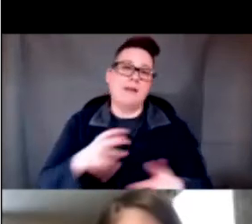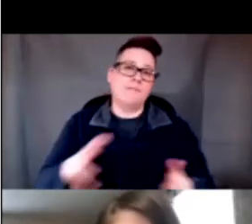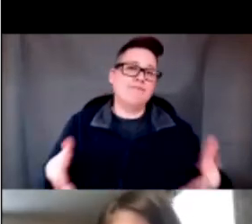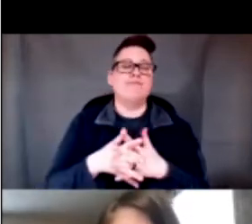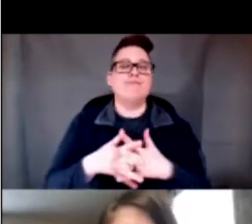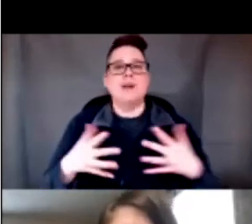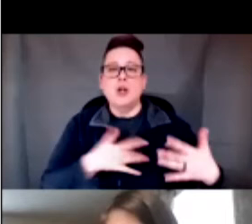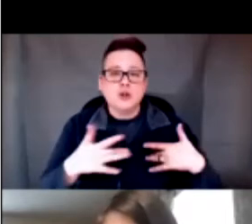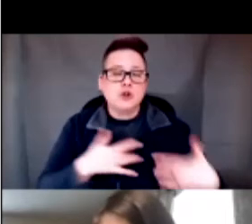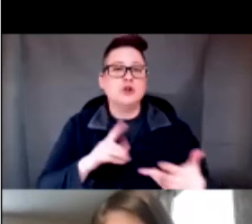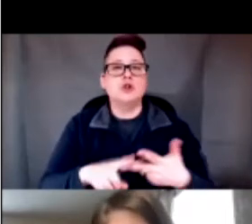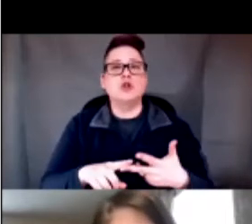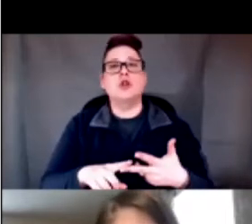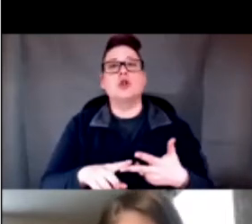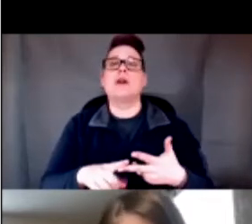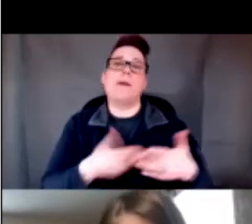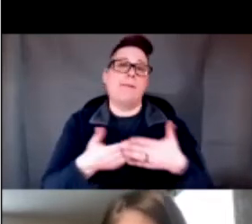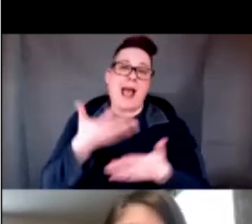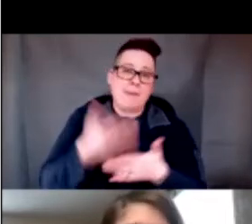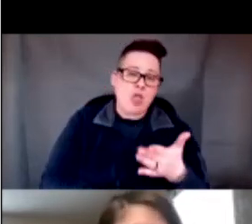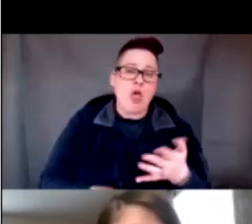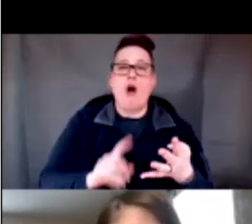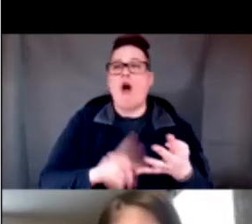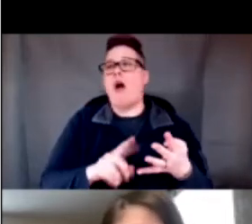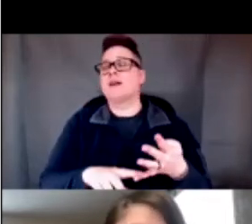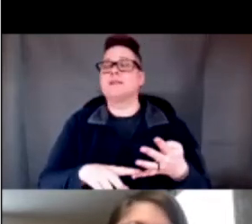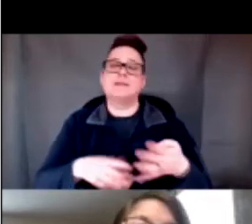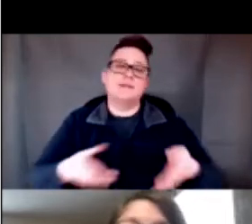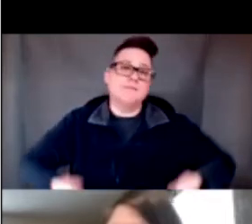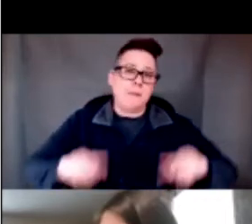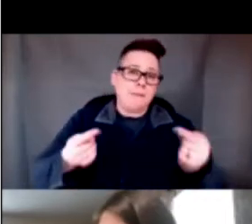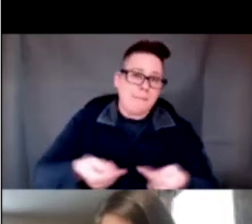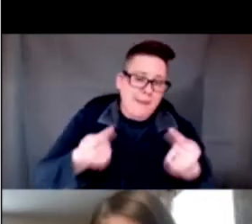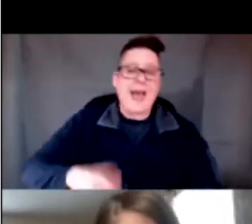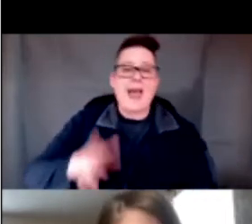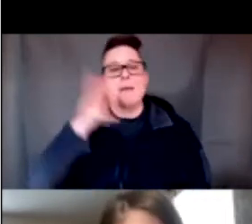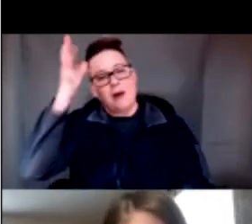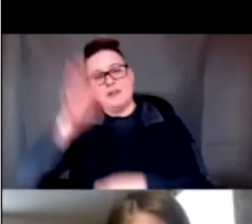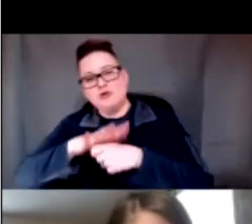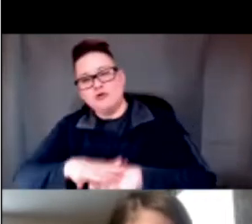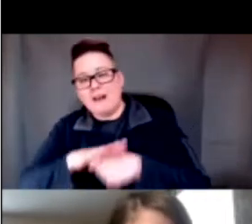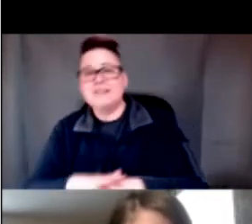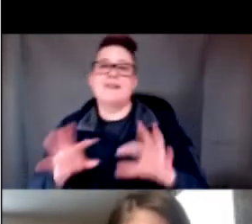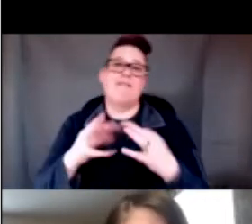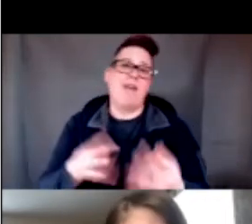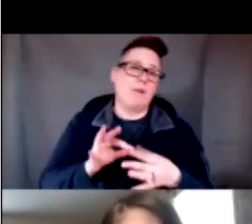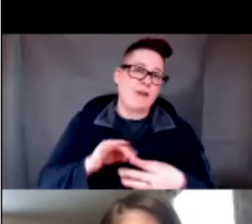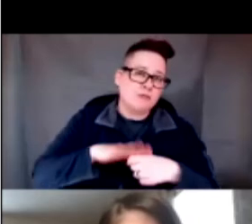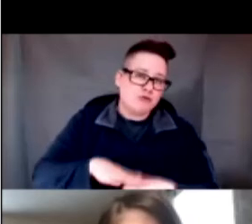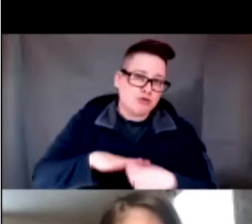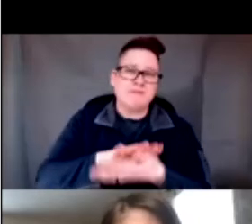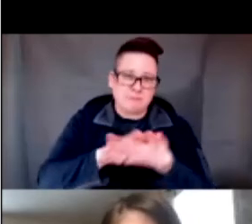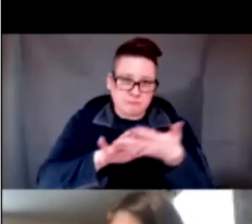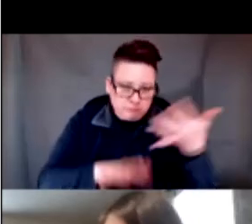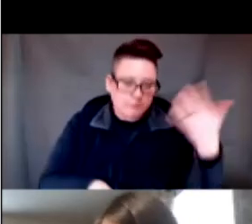perinatal loss, pelvic pain, sexual trauma, parenting stressors, and family and relationship stress. Many